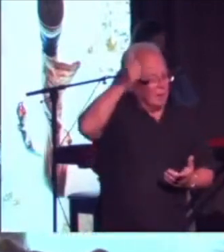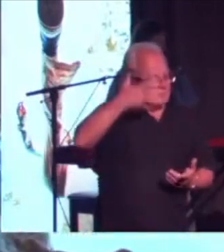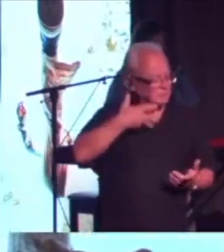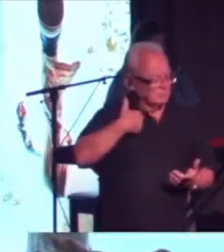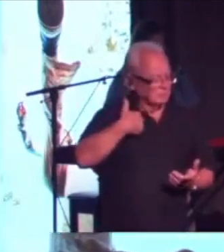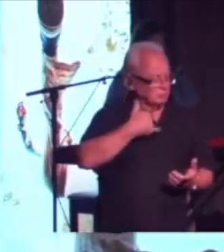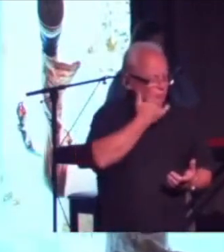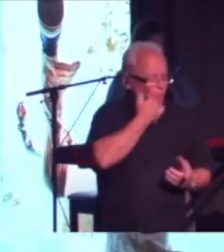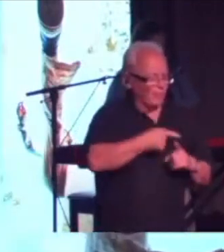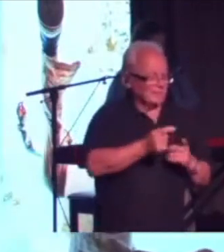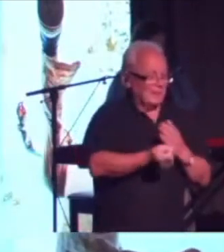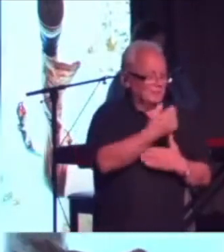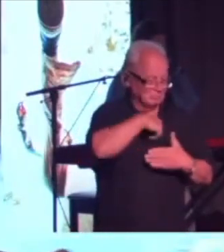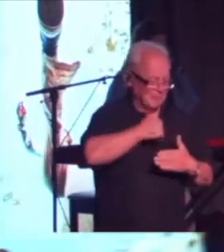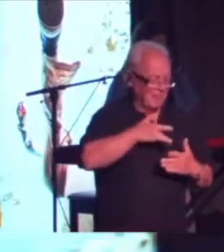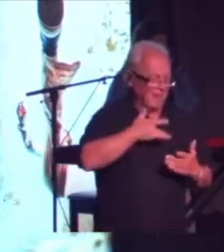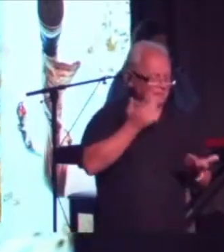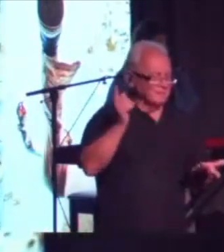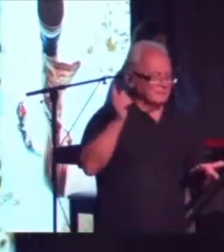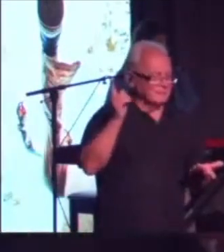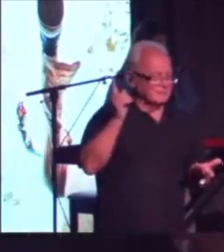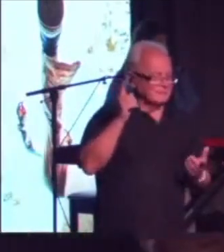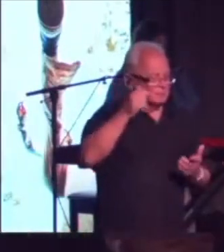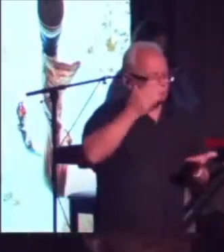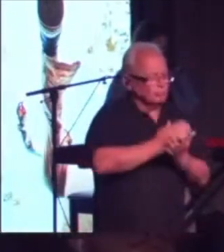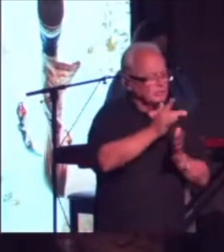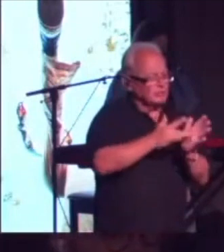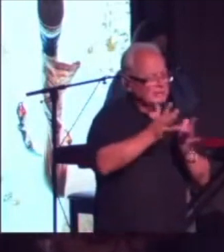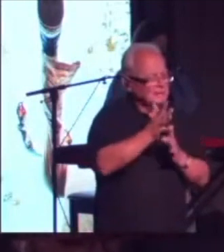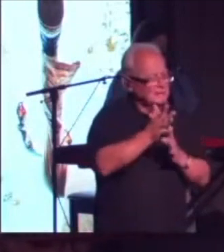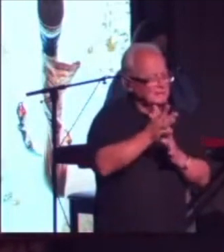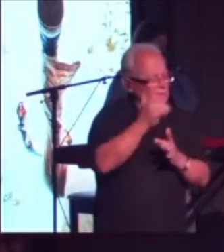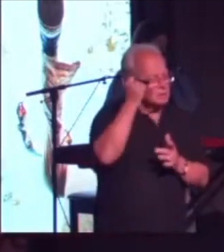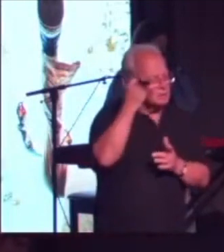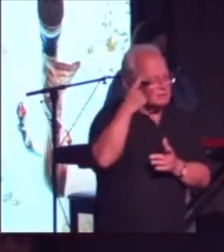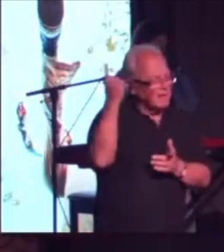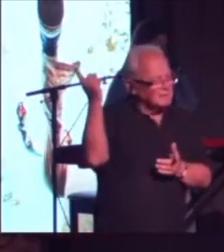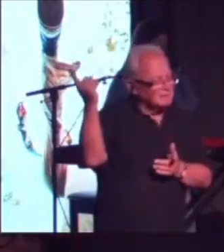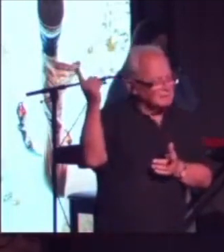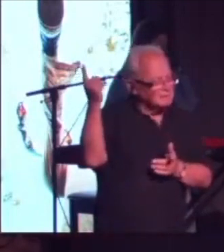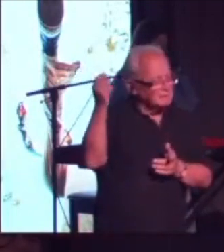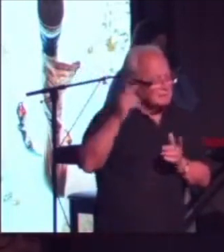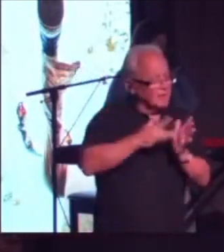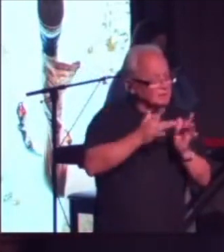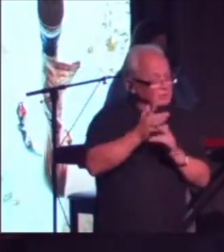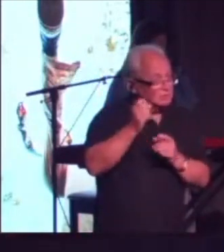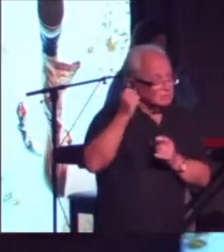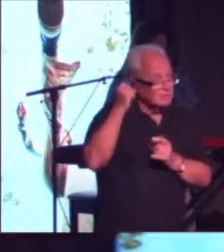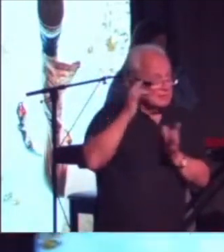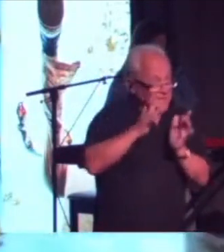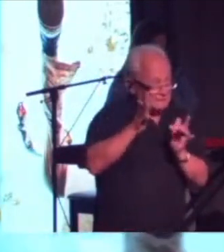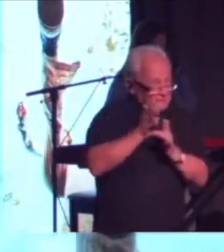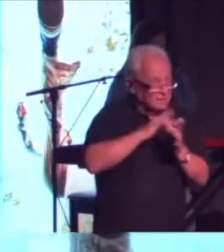touched by the feeling of our infirmities. He gets it. He's touched by our pain. In fact, he lost his